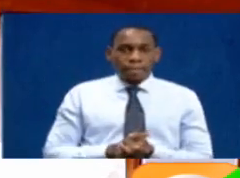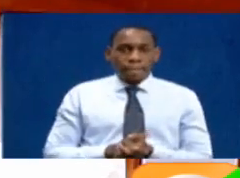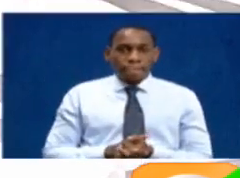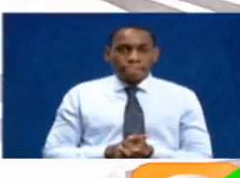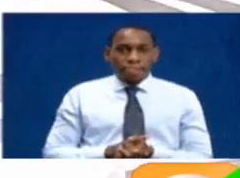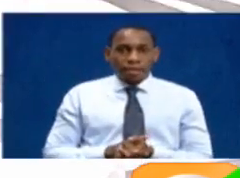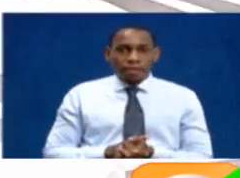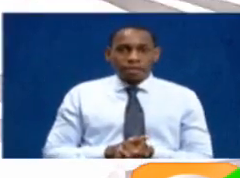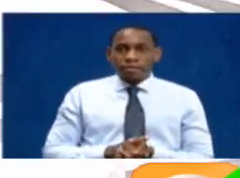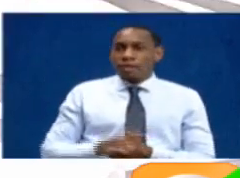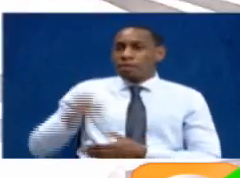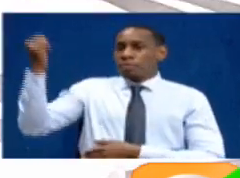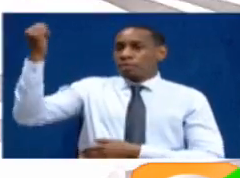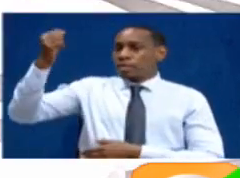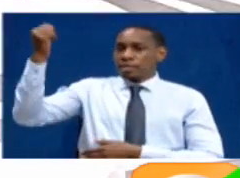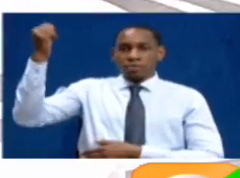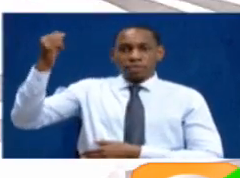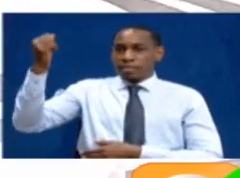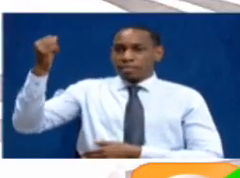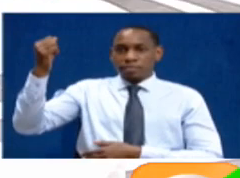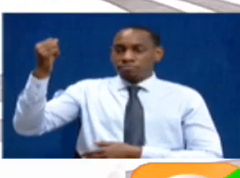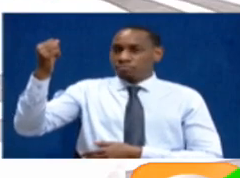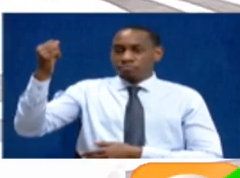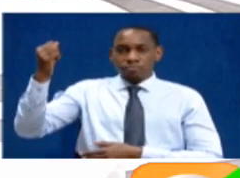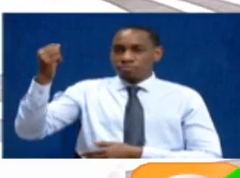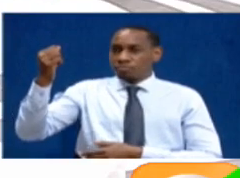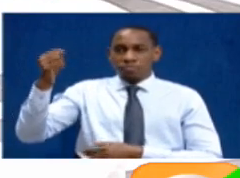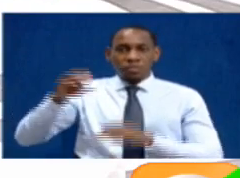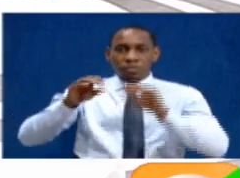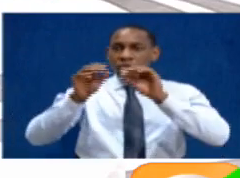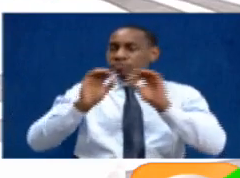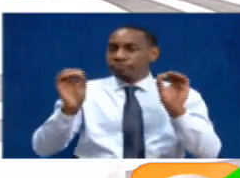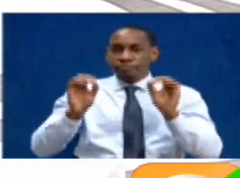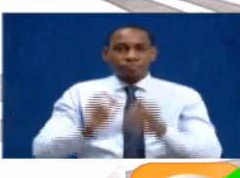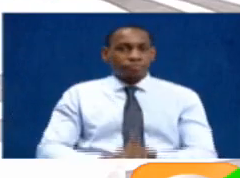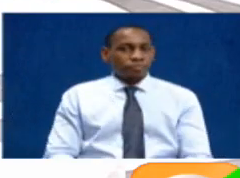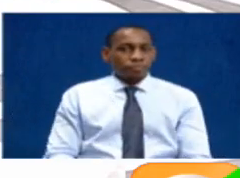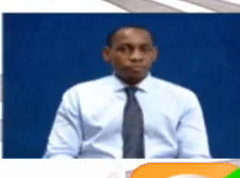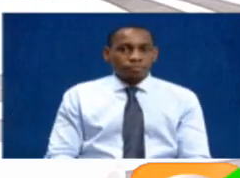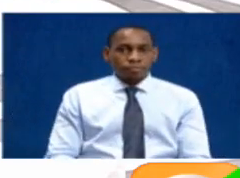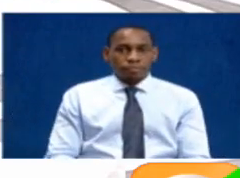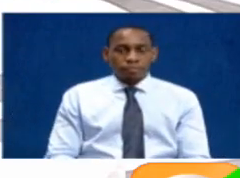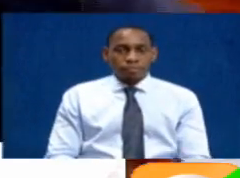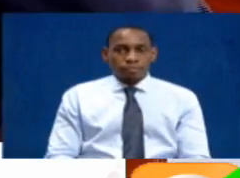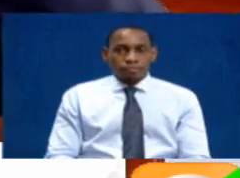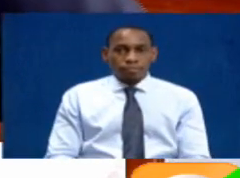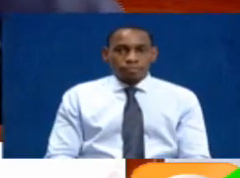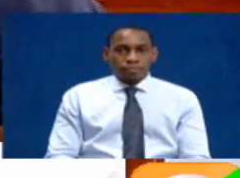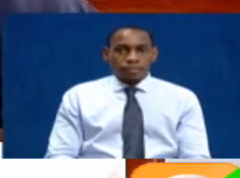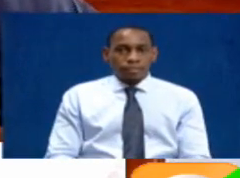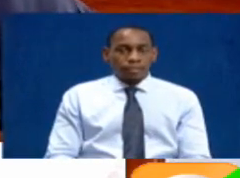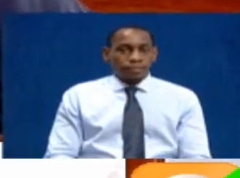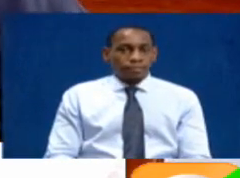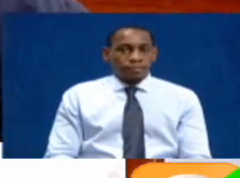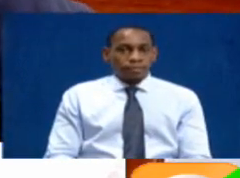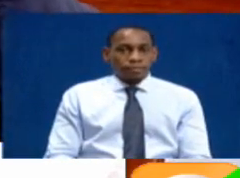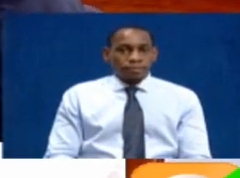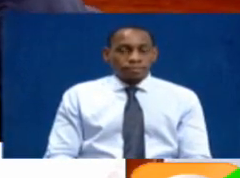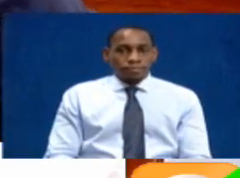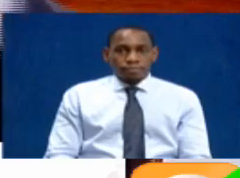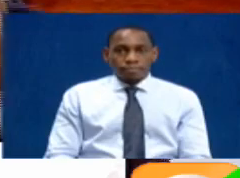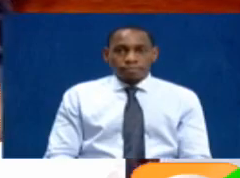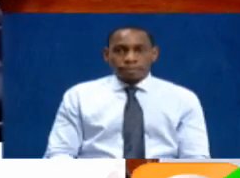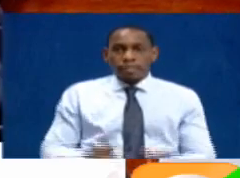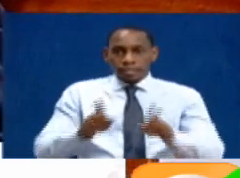Siasa. Sihasa. You see? Yeah. And at our place, there is a